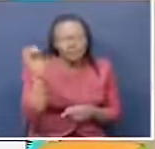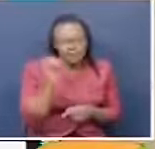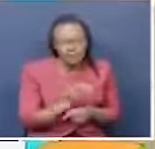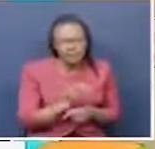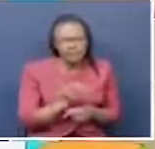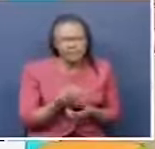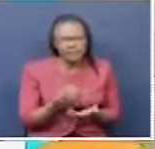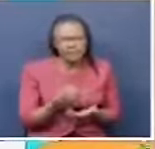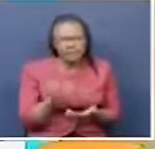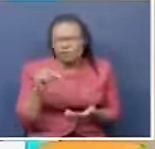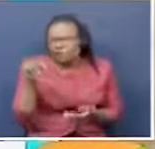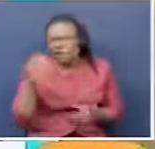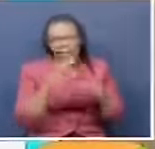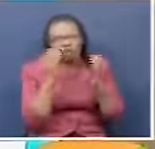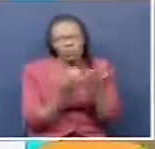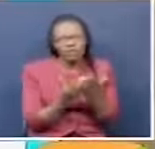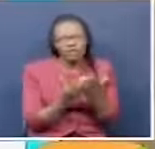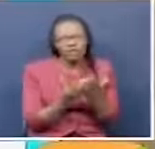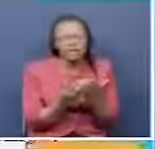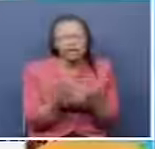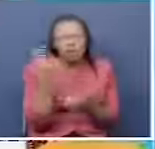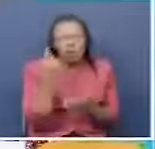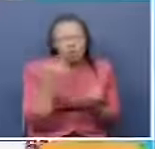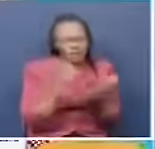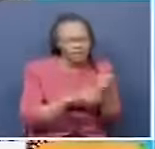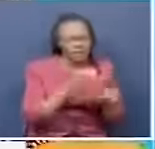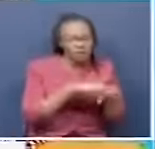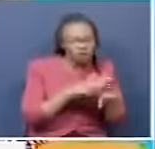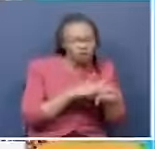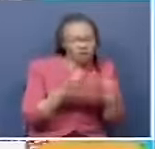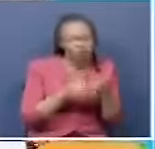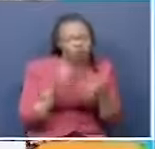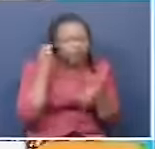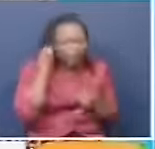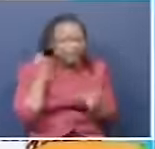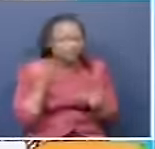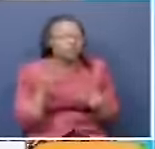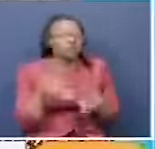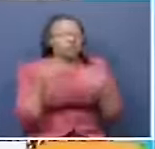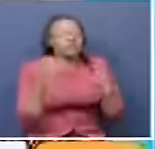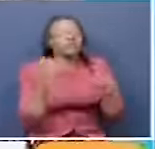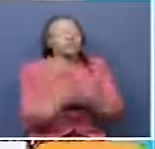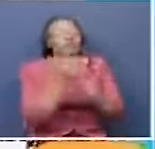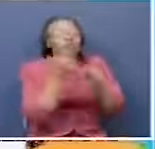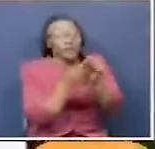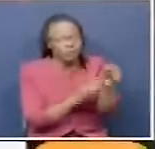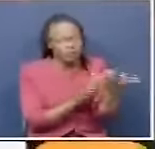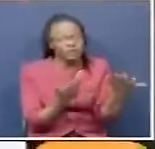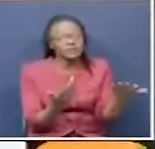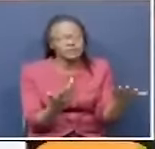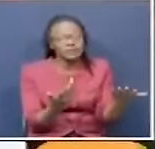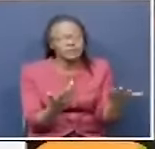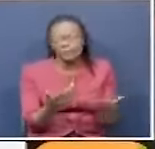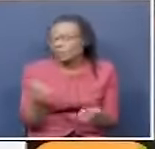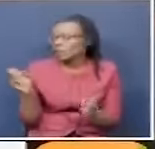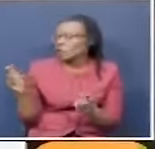from? There's no other community except the Kikuyu and the Kalenjin who can give you that block. Okay. Because there's a reason why I won't let you